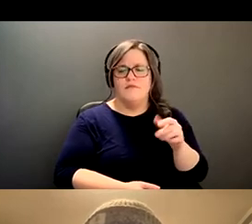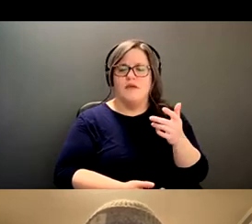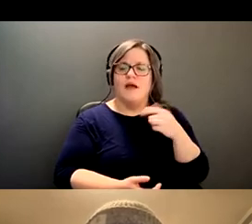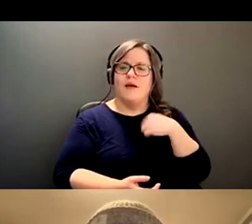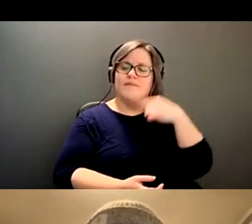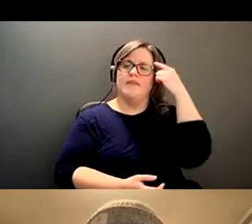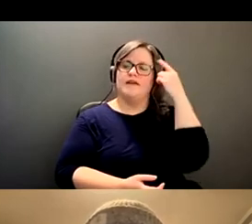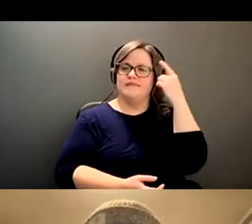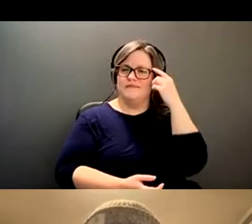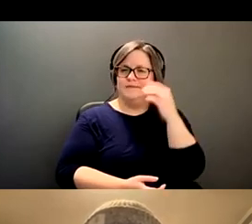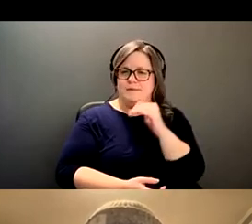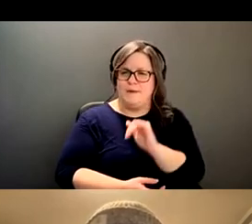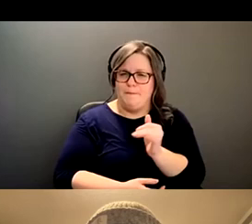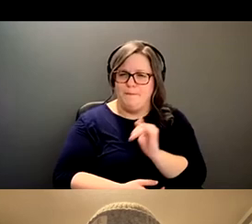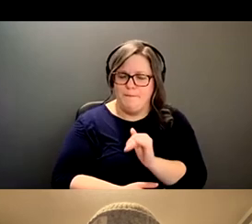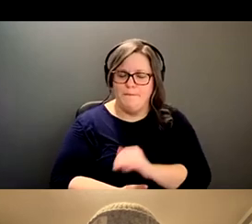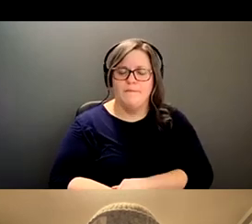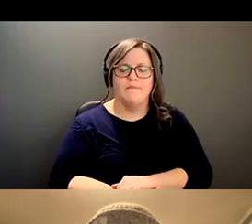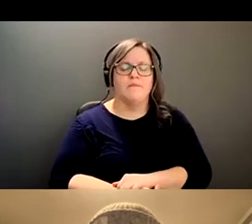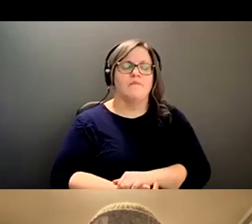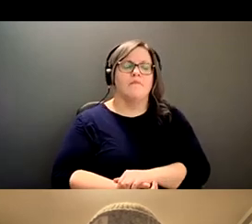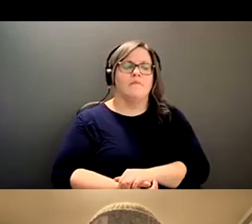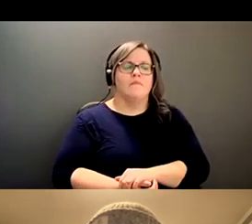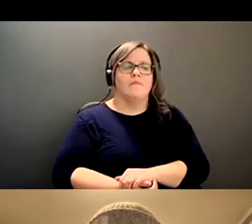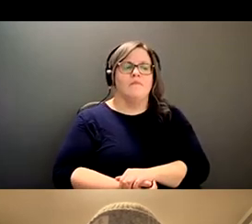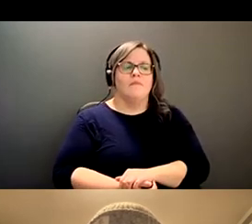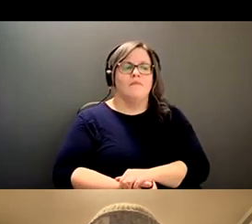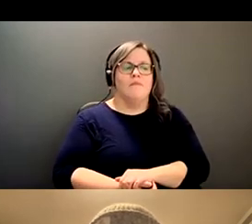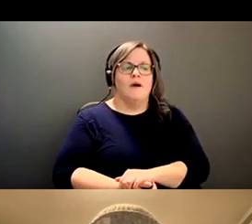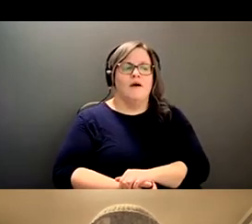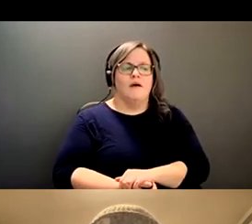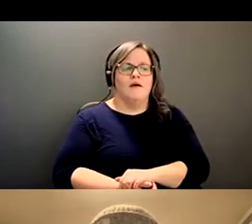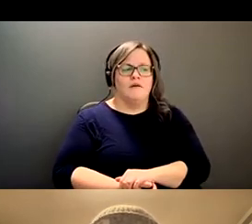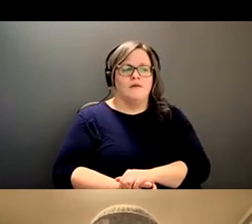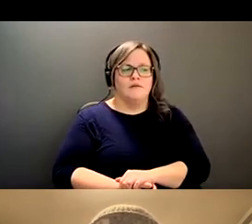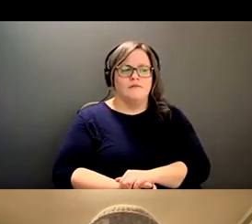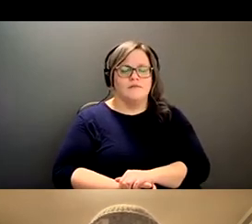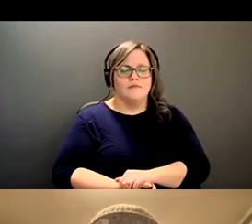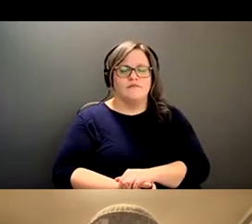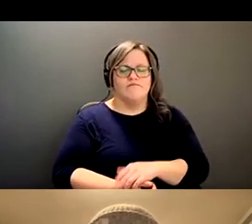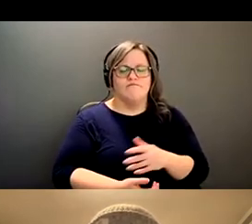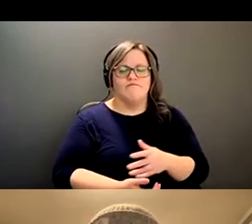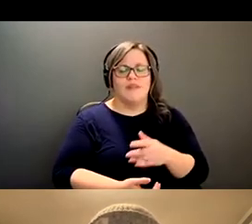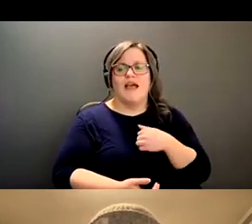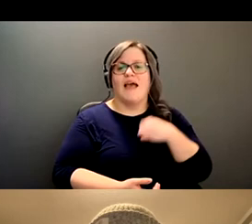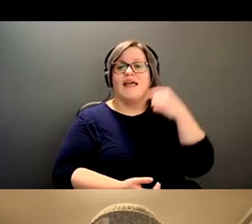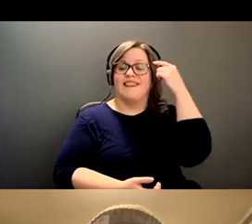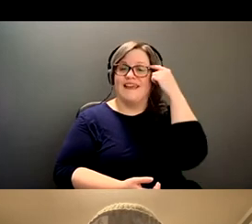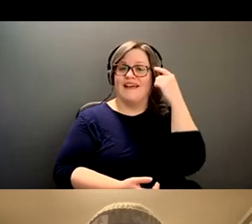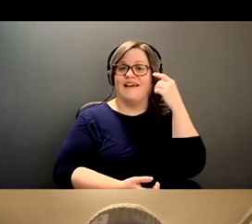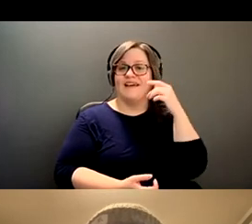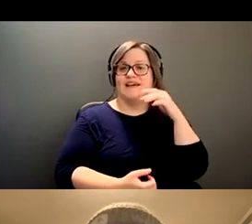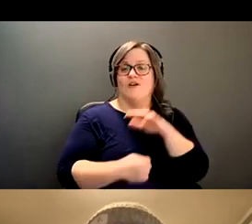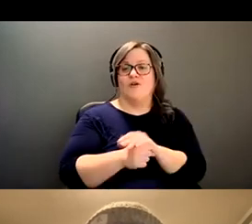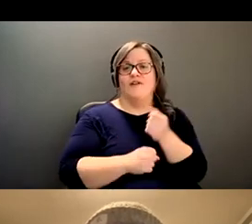I had also kind of witnessed. And I do think there was kind of like an enabling that the pandemic had